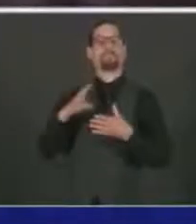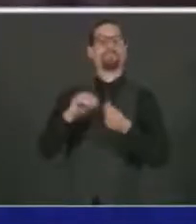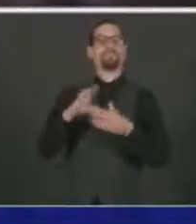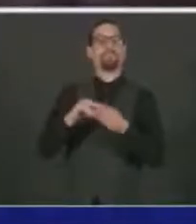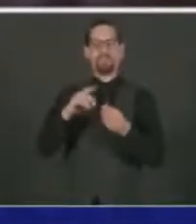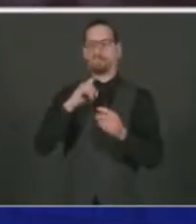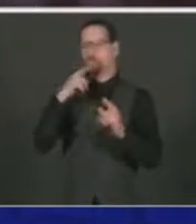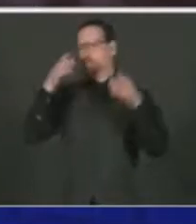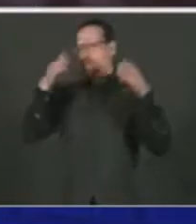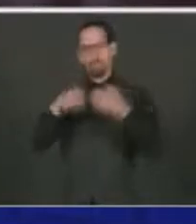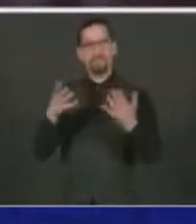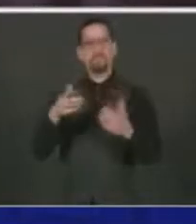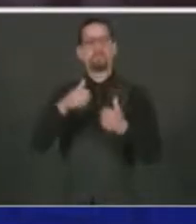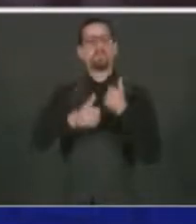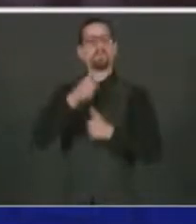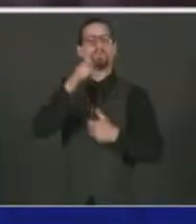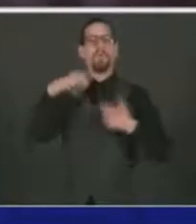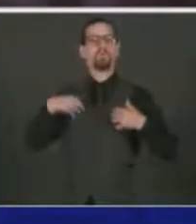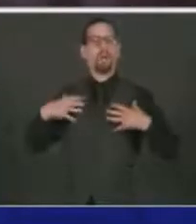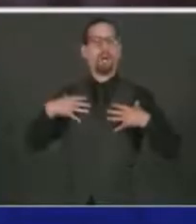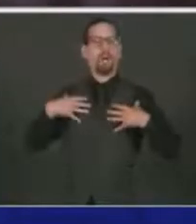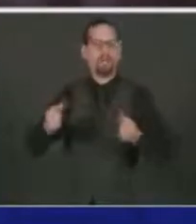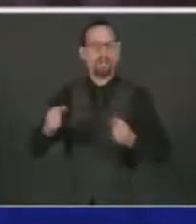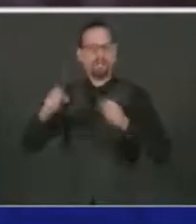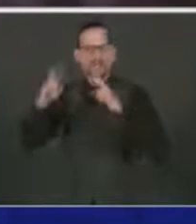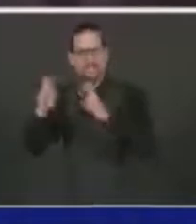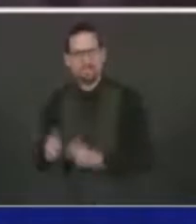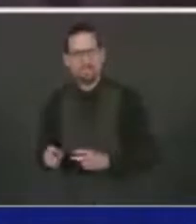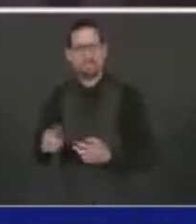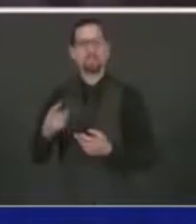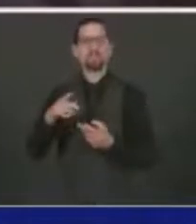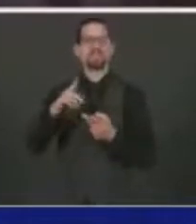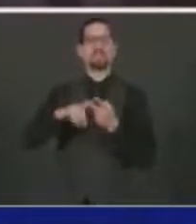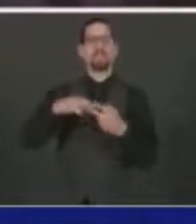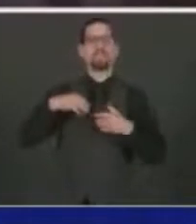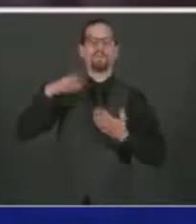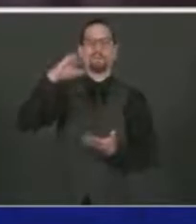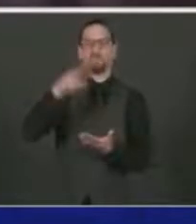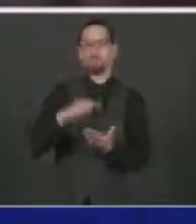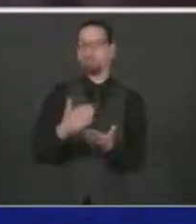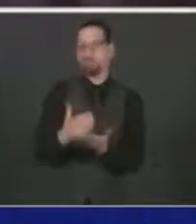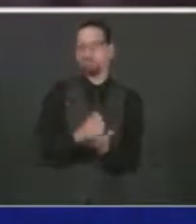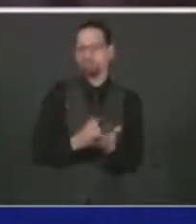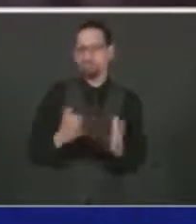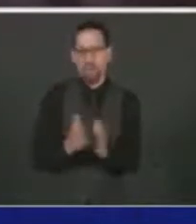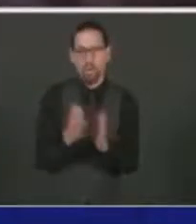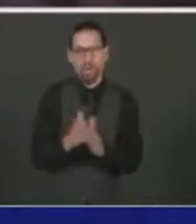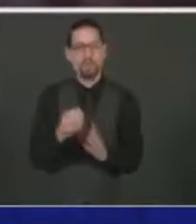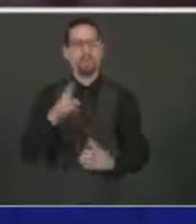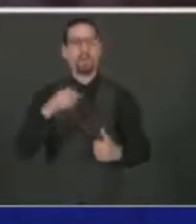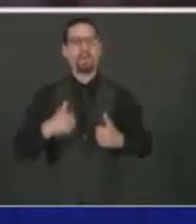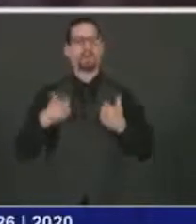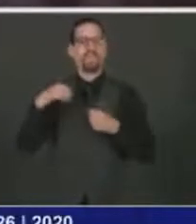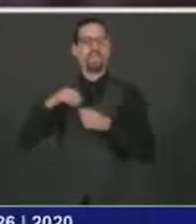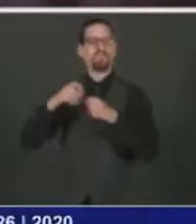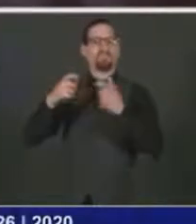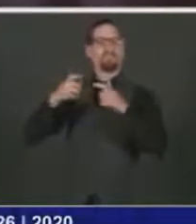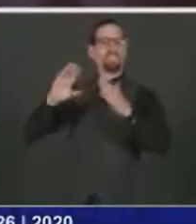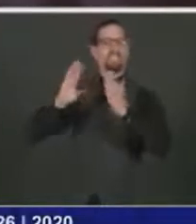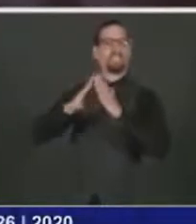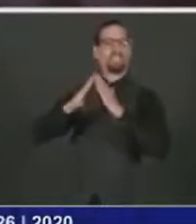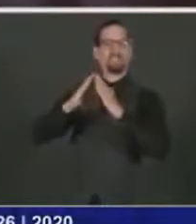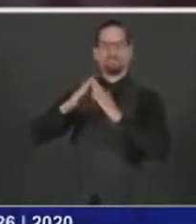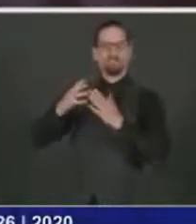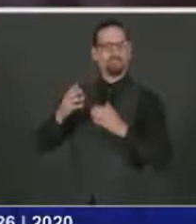are low income, live in high dense communities, and particularly who are housing insecure.